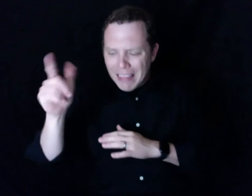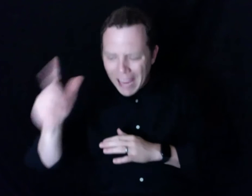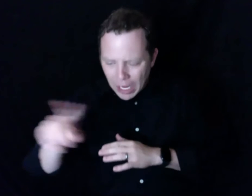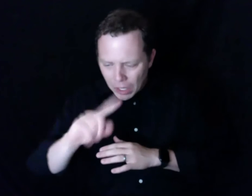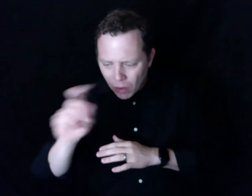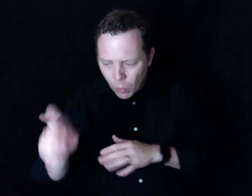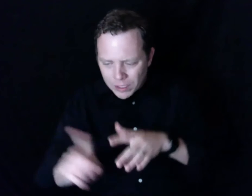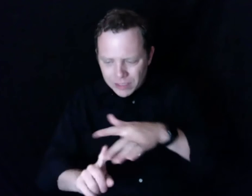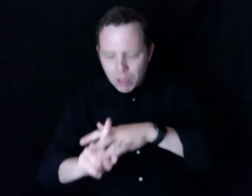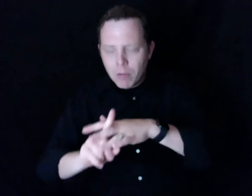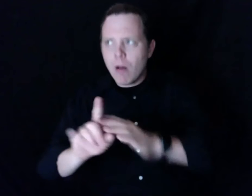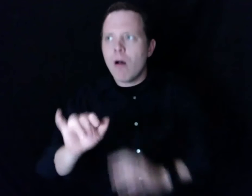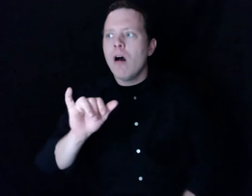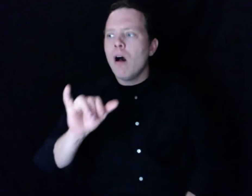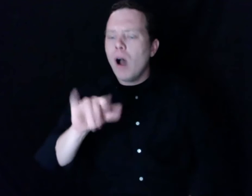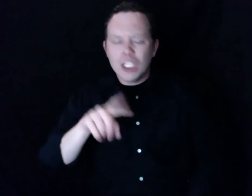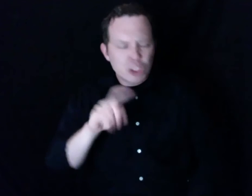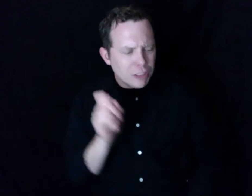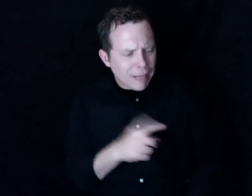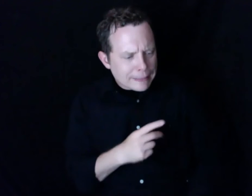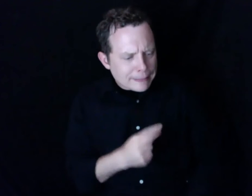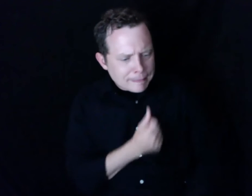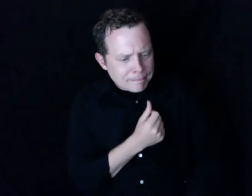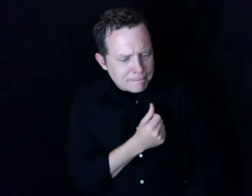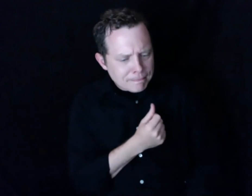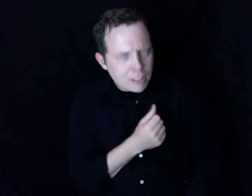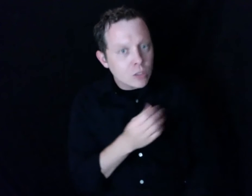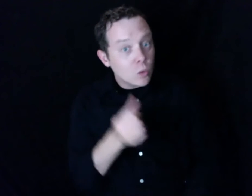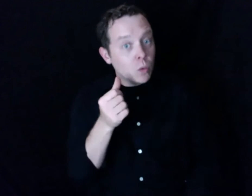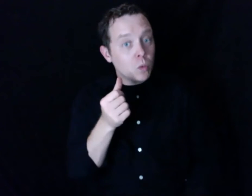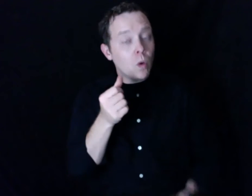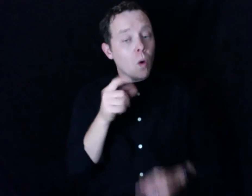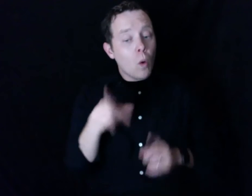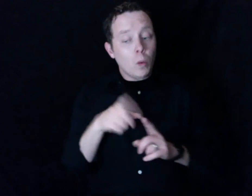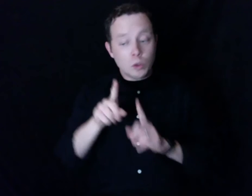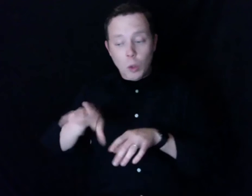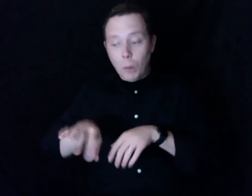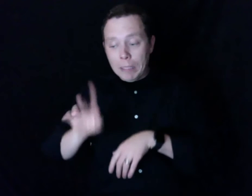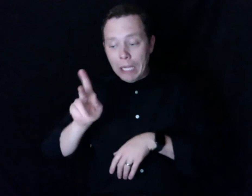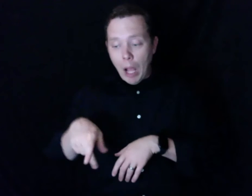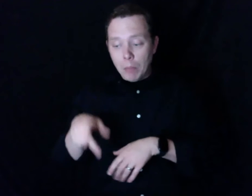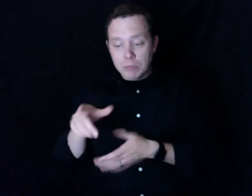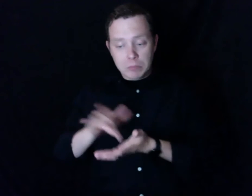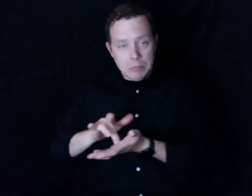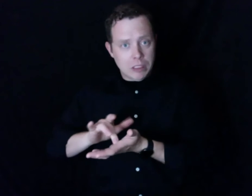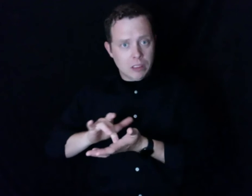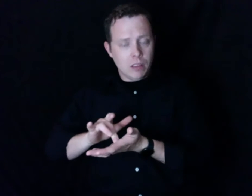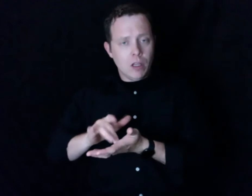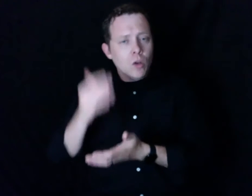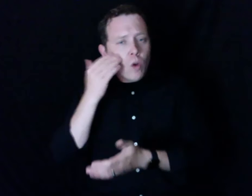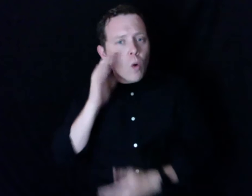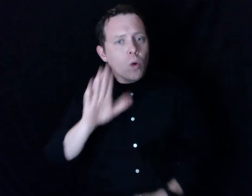you have a prescription to pick up, remember that your pharmacist is another great way to get a little bit more